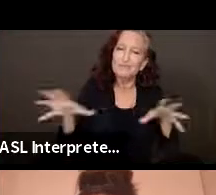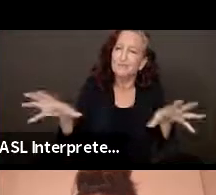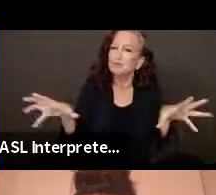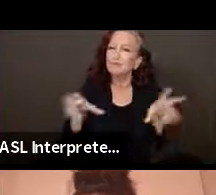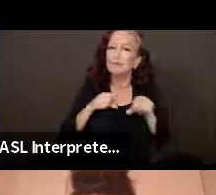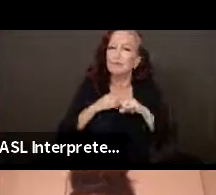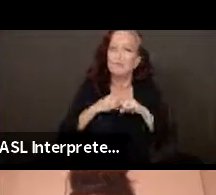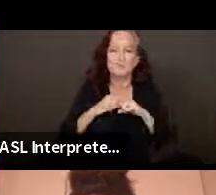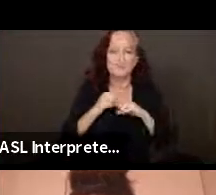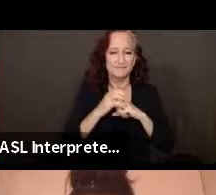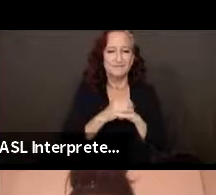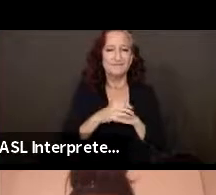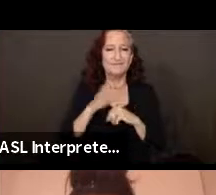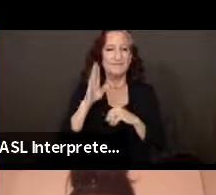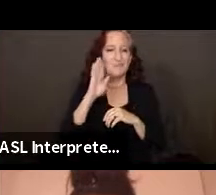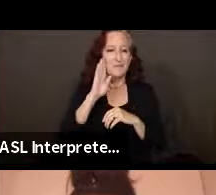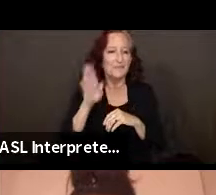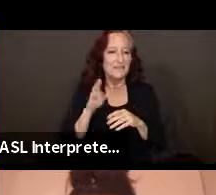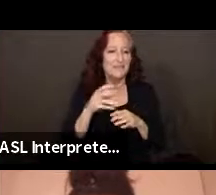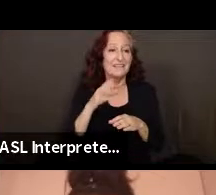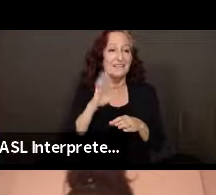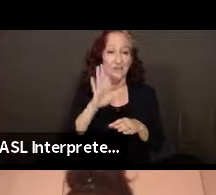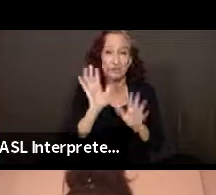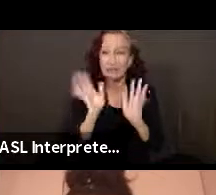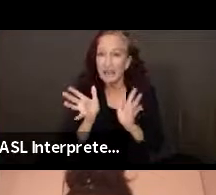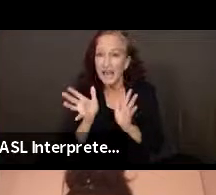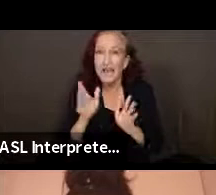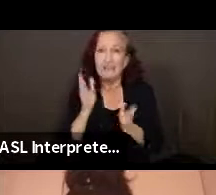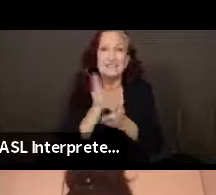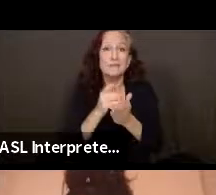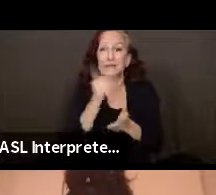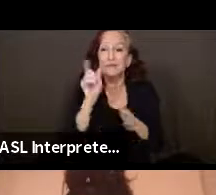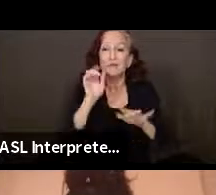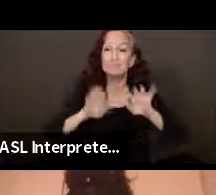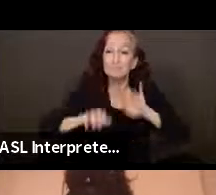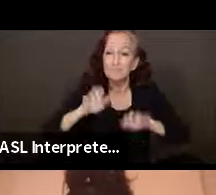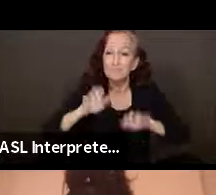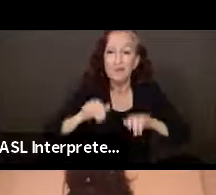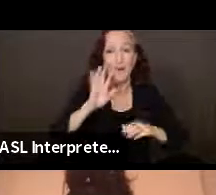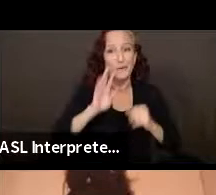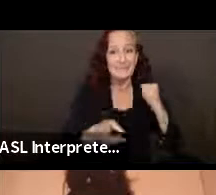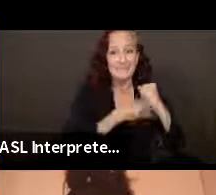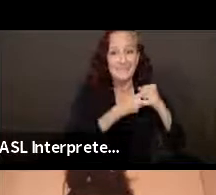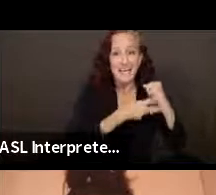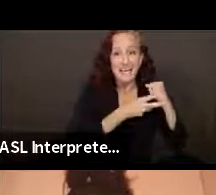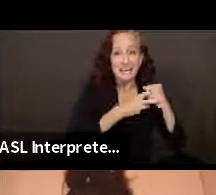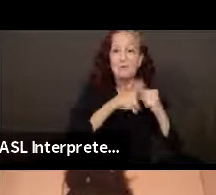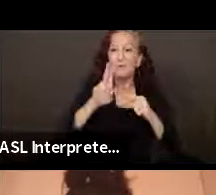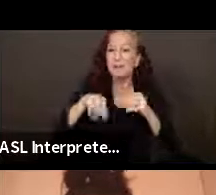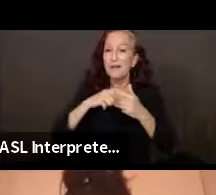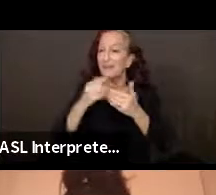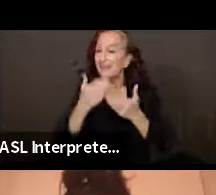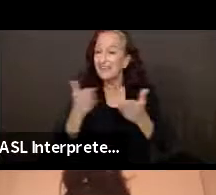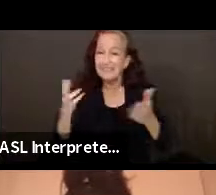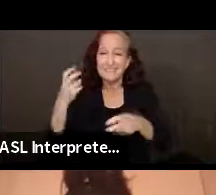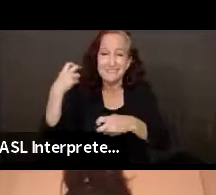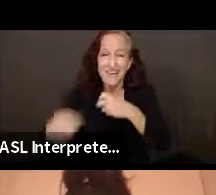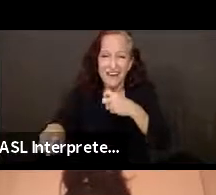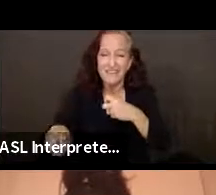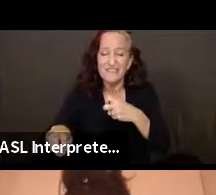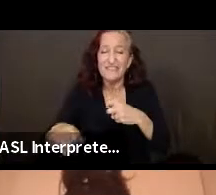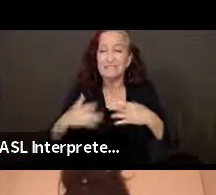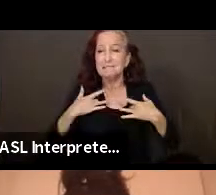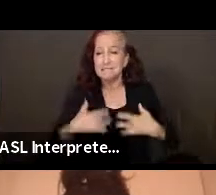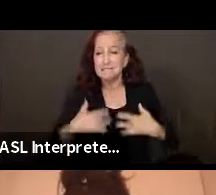I'm going to keep all the things in the chat too and look at them when it gets hard. So thank you all for